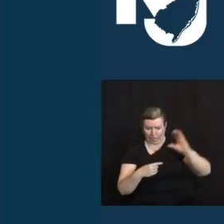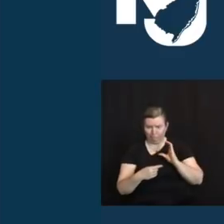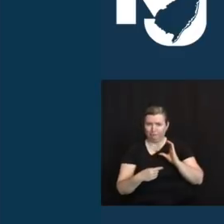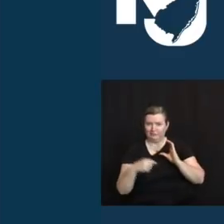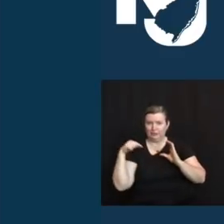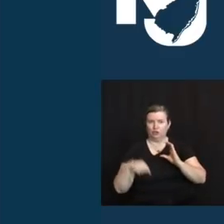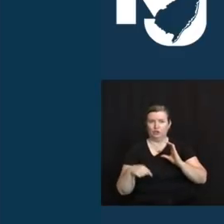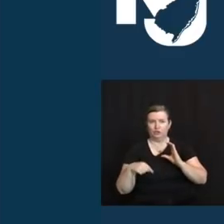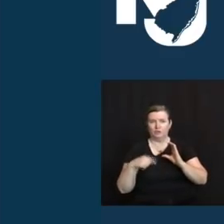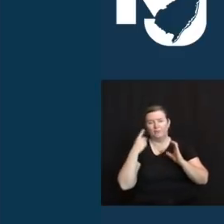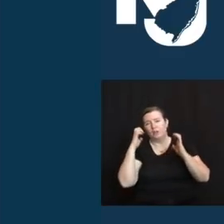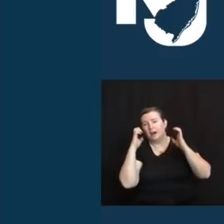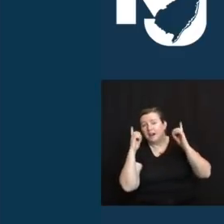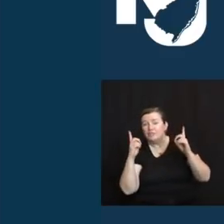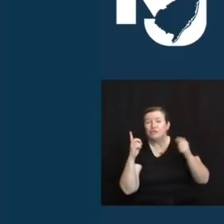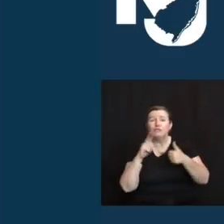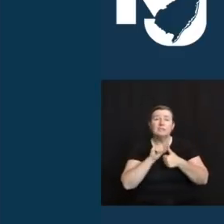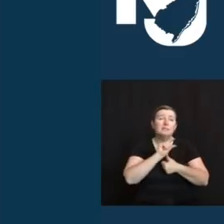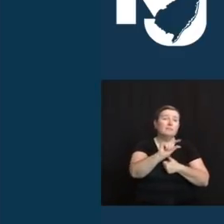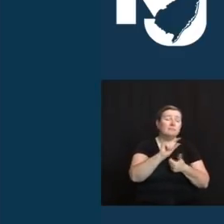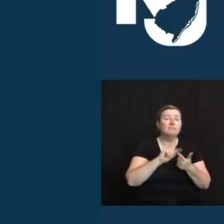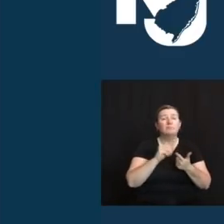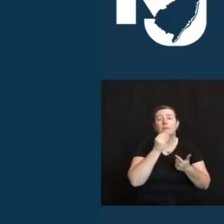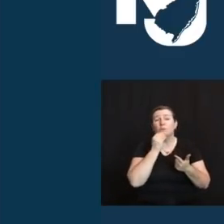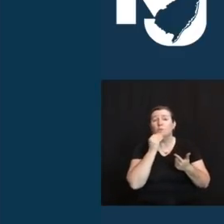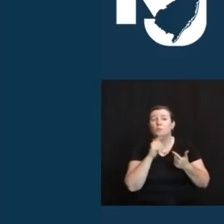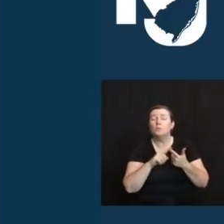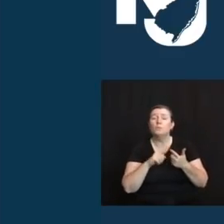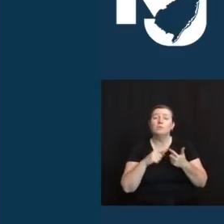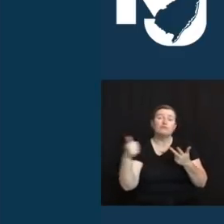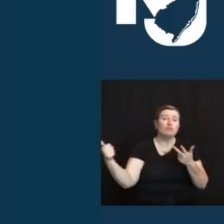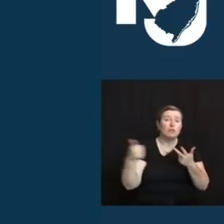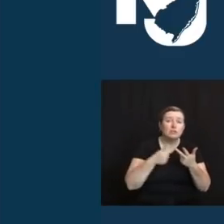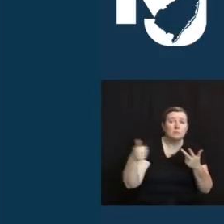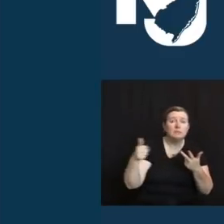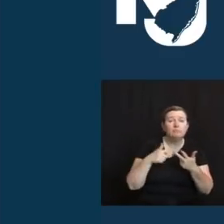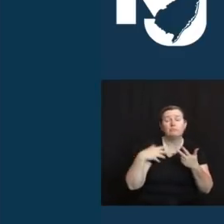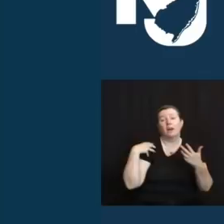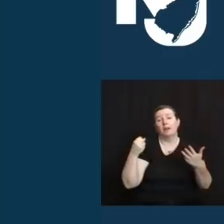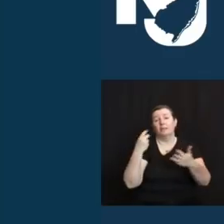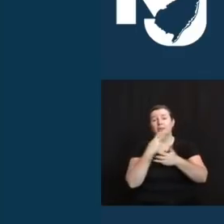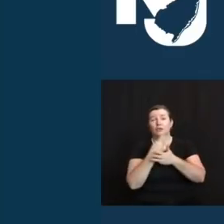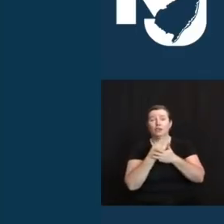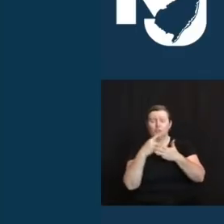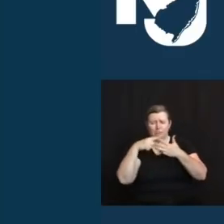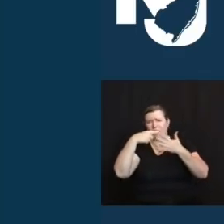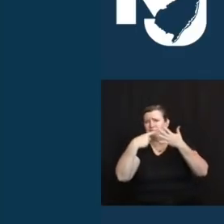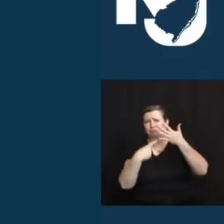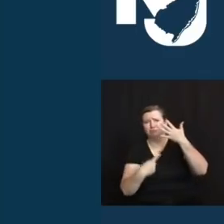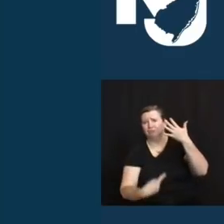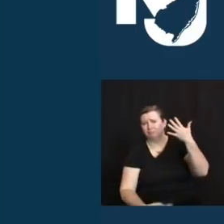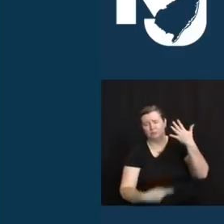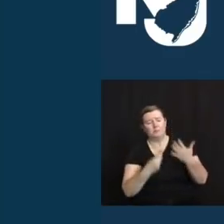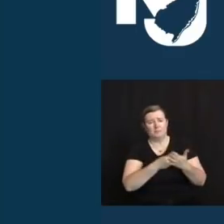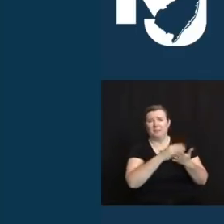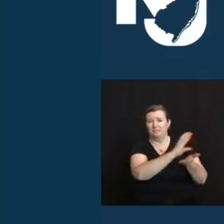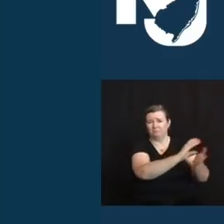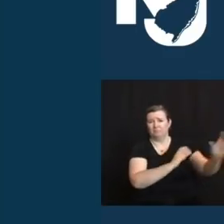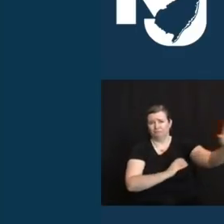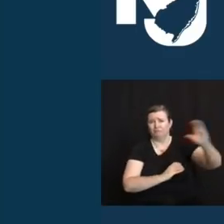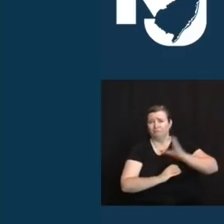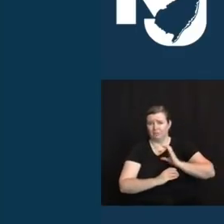nutrition programs, for transportation, for our healthcare networks, and for many other areas which will be critical to our recovery